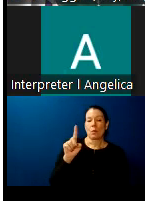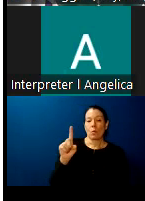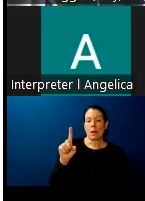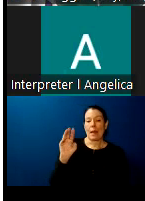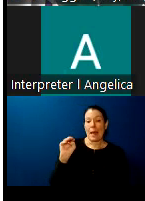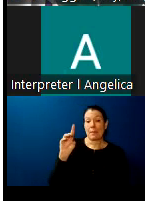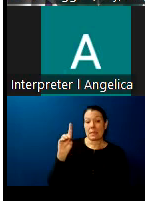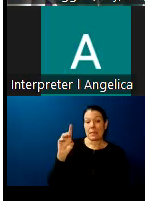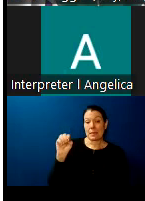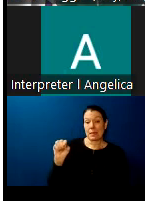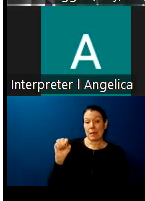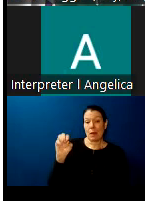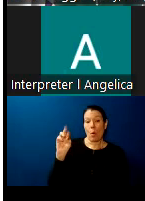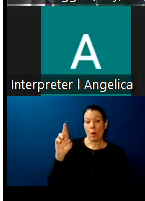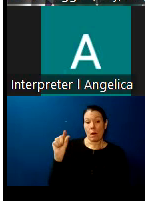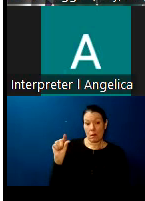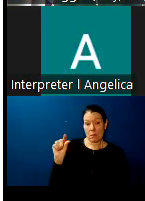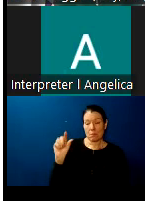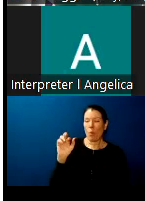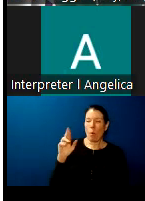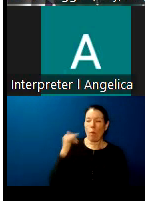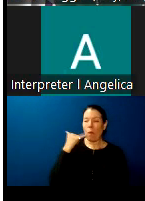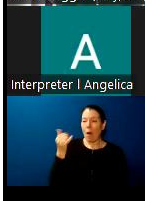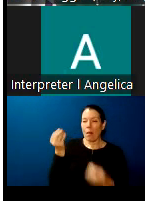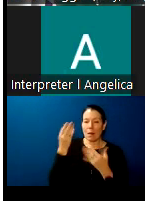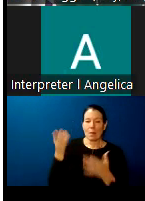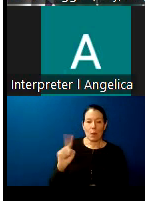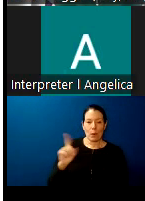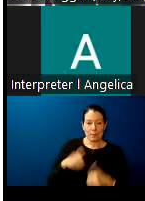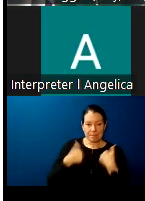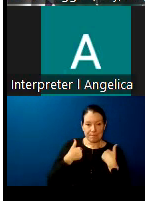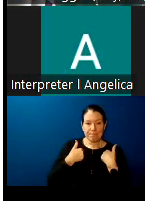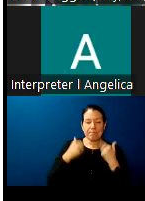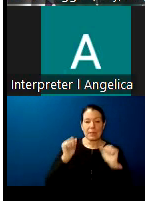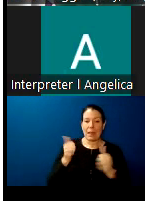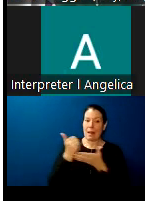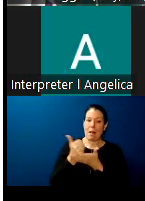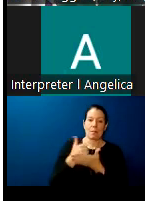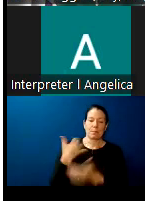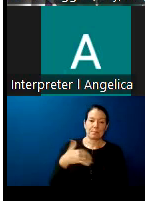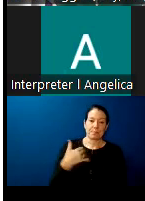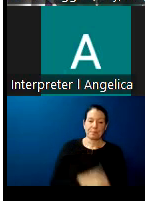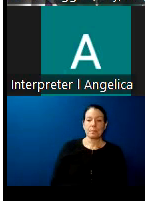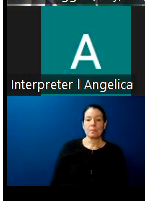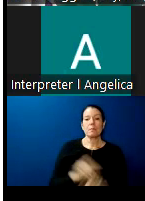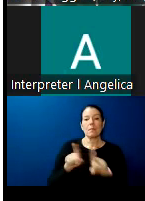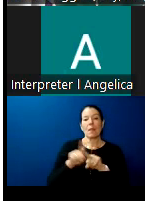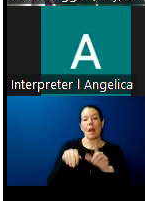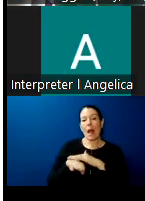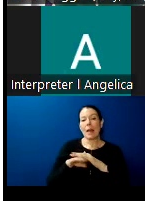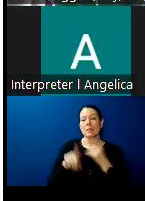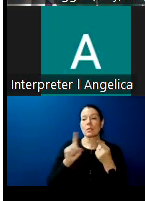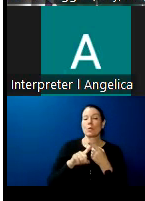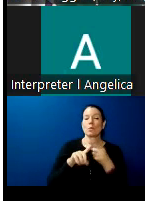211 and let them know what region you're in. And they can really assist you. They also have access to all the local rape